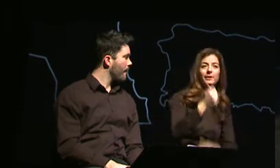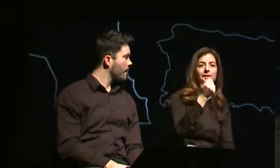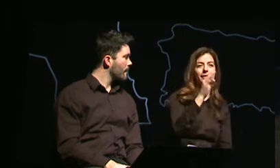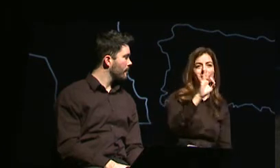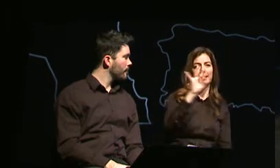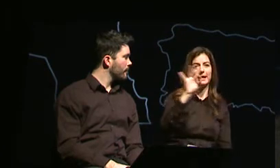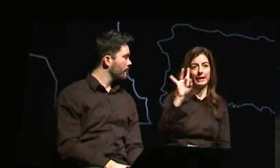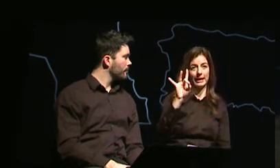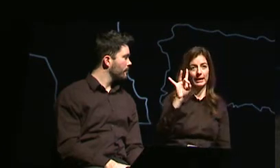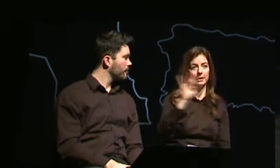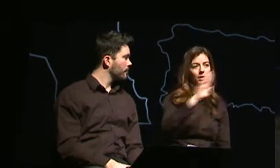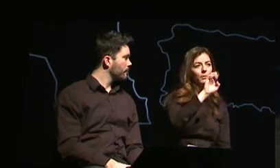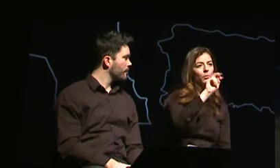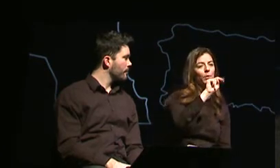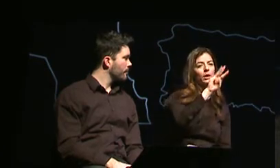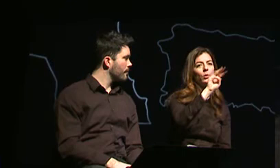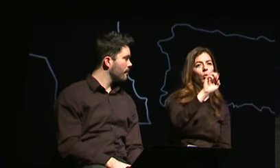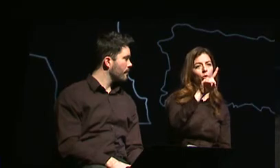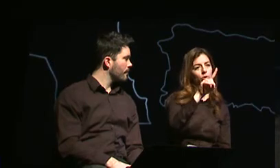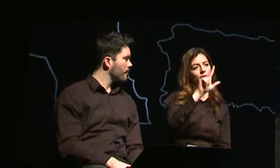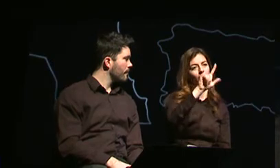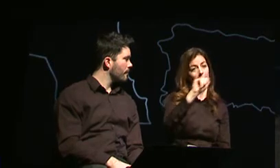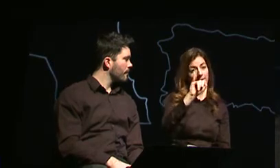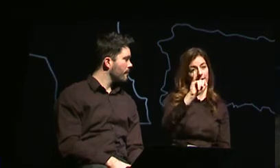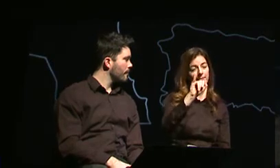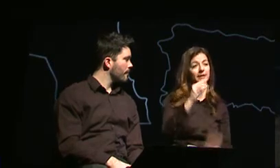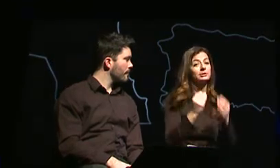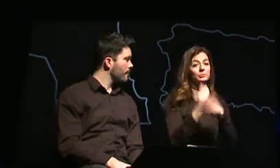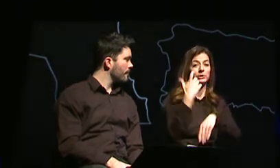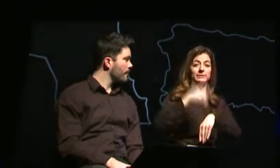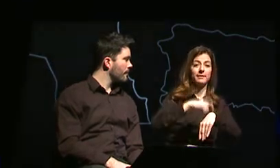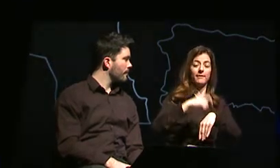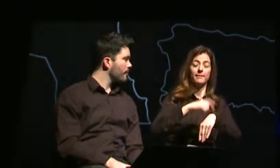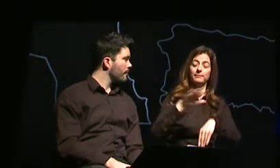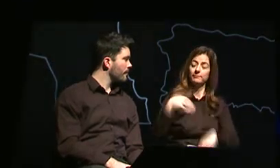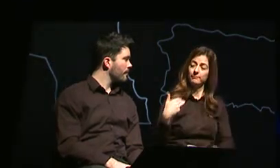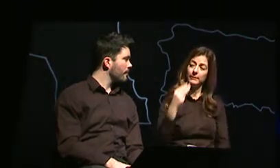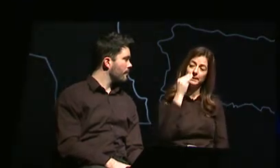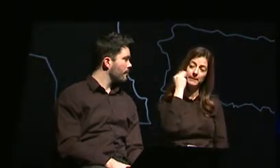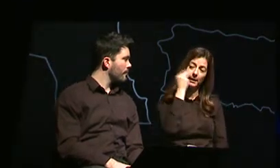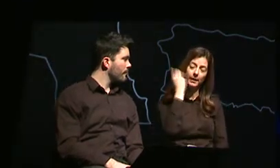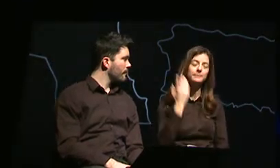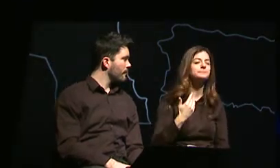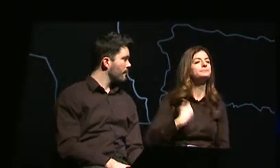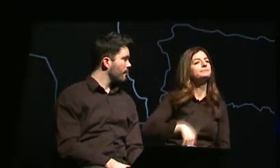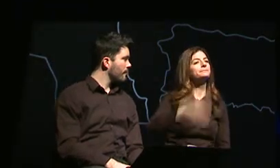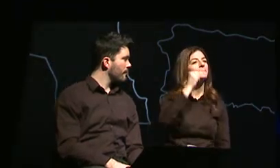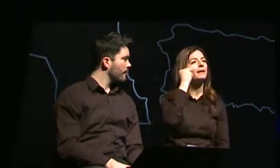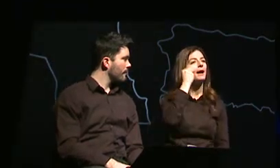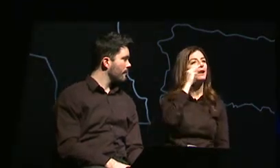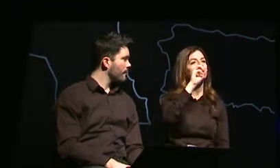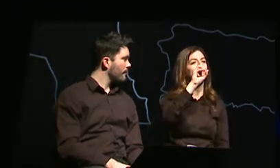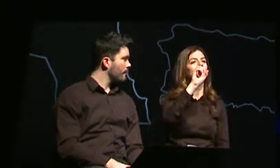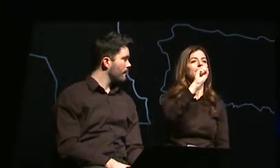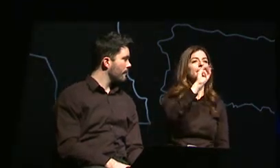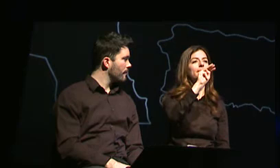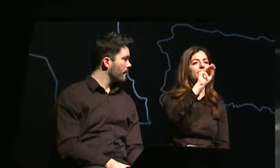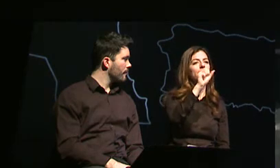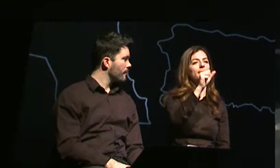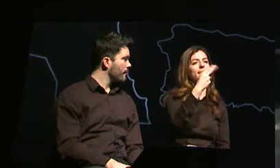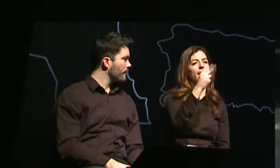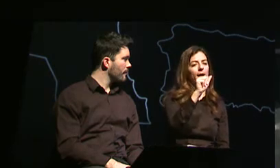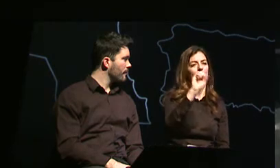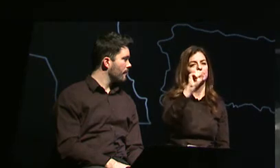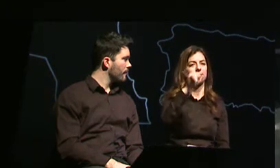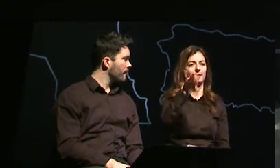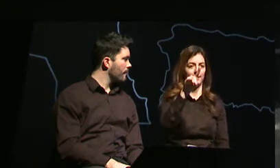1988, in Brentwood, Long Island. It was spring. Maha? My name is Maha Sayed. I was born on November 4th, 1985